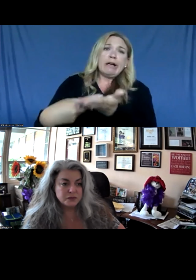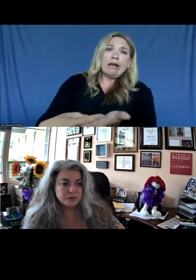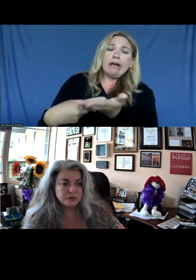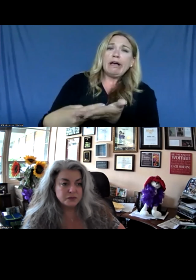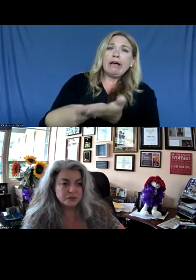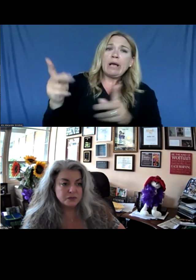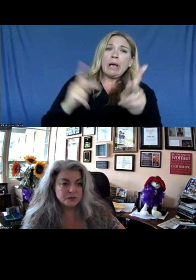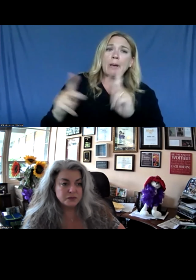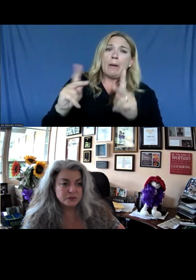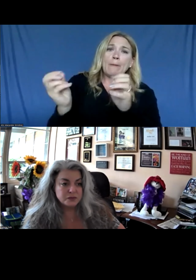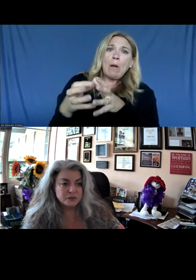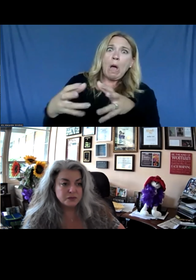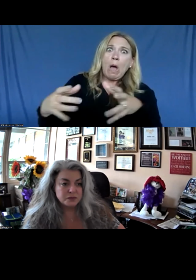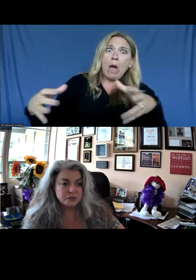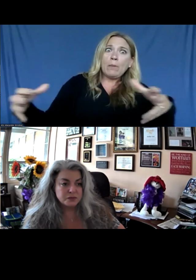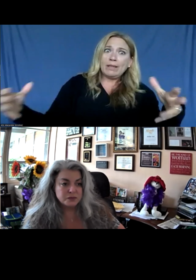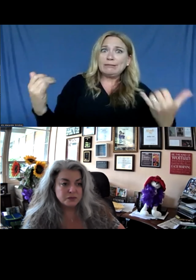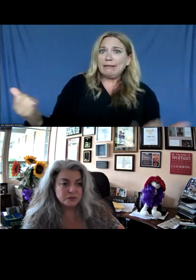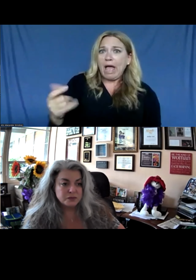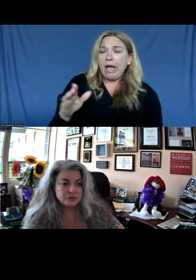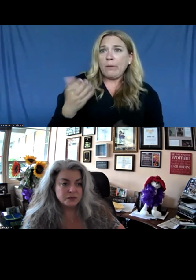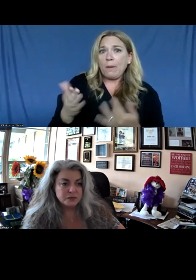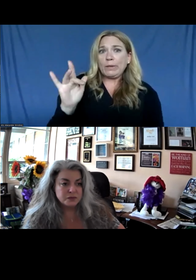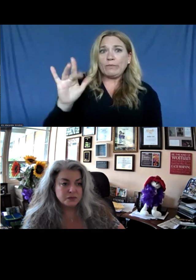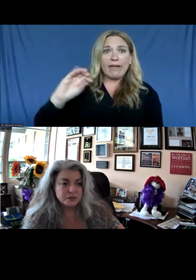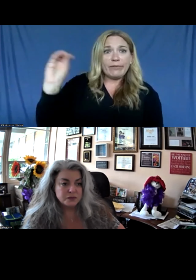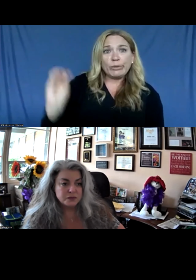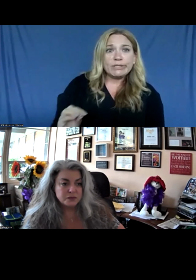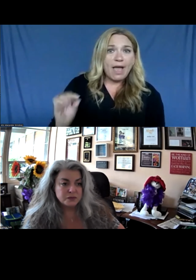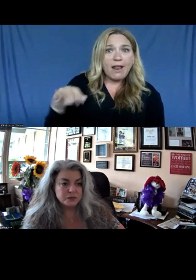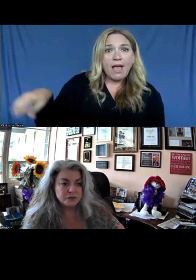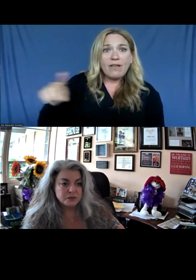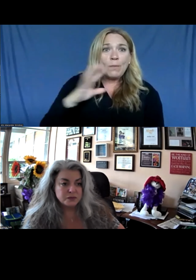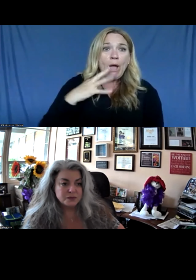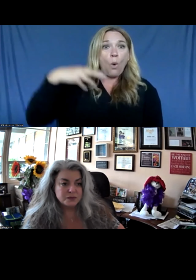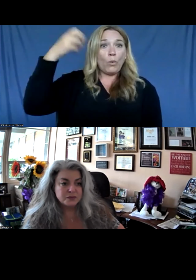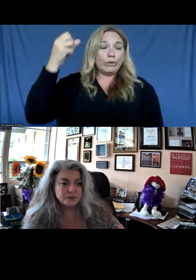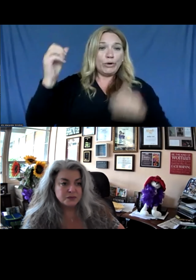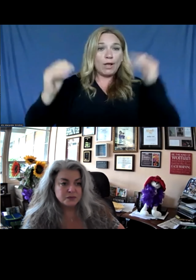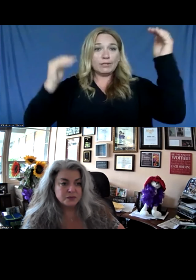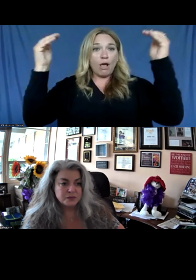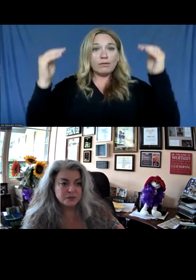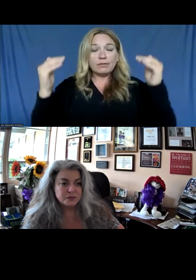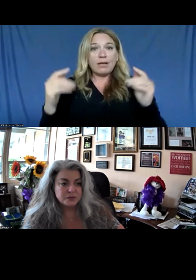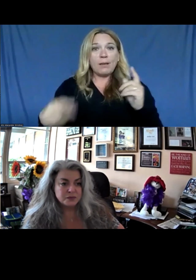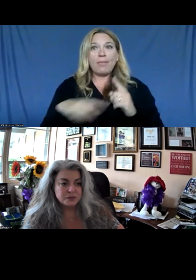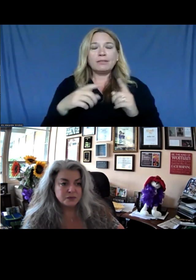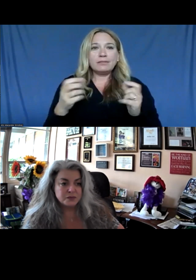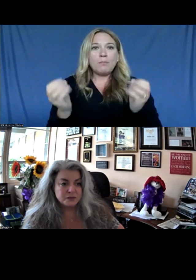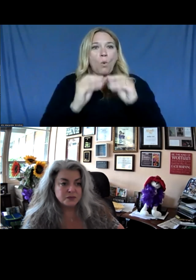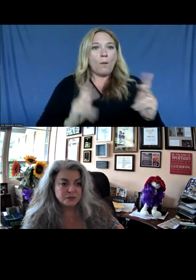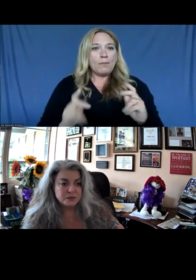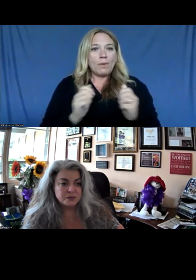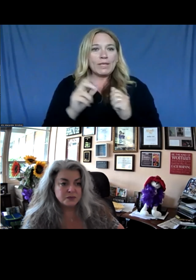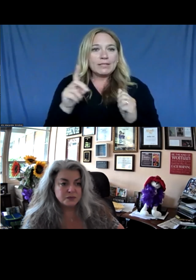about to be 25% of the state's population is going to be an older adult, and certainly many more people with disabilities.